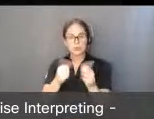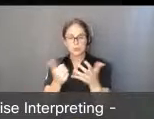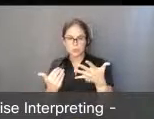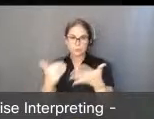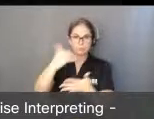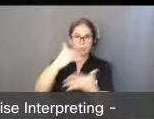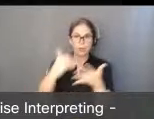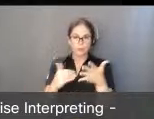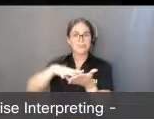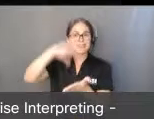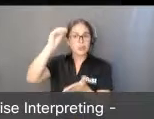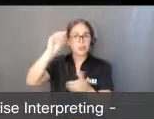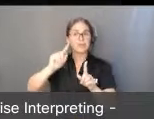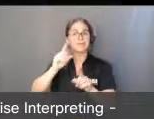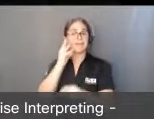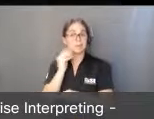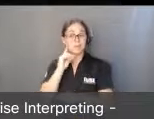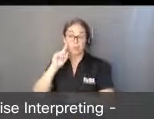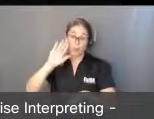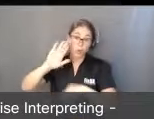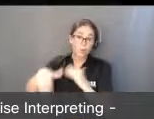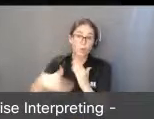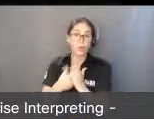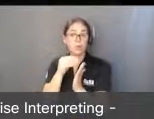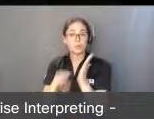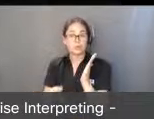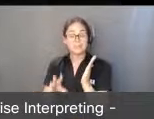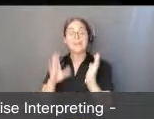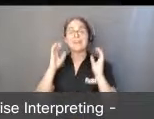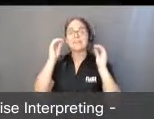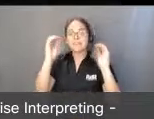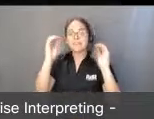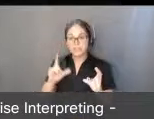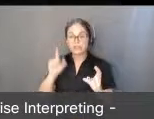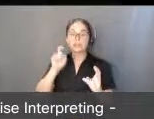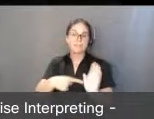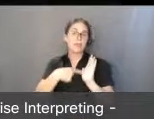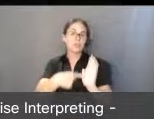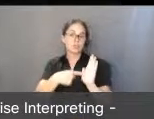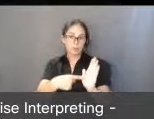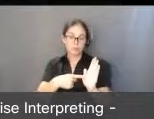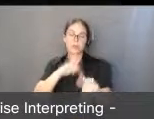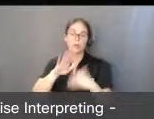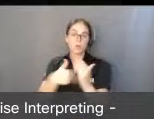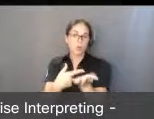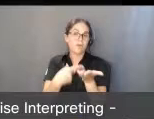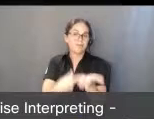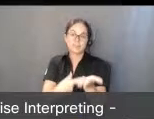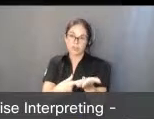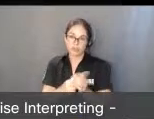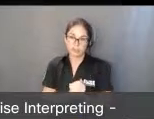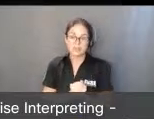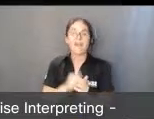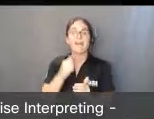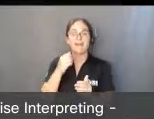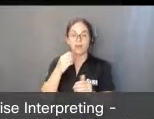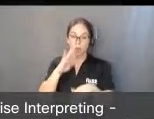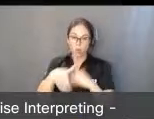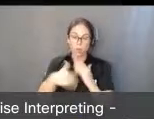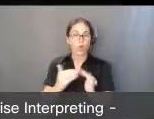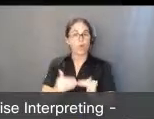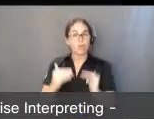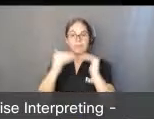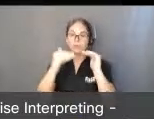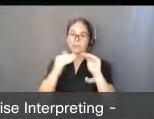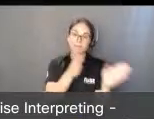learning experiences of all students, we must have educators representing all levels at the table and in all levels of planning. This is the best way